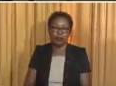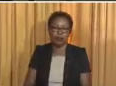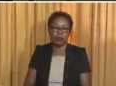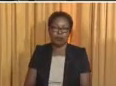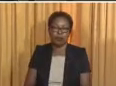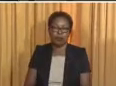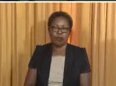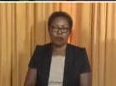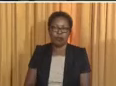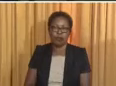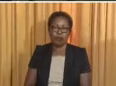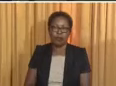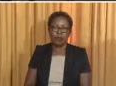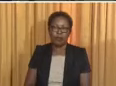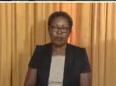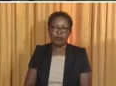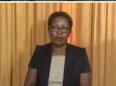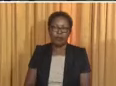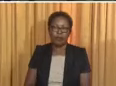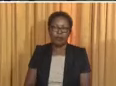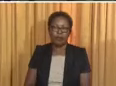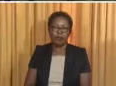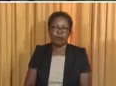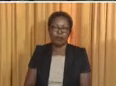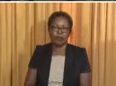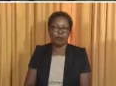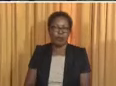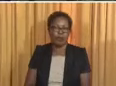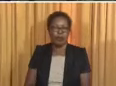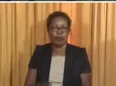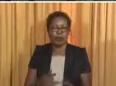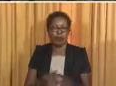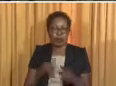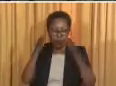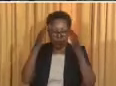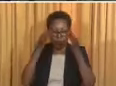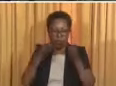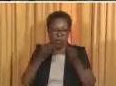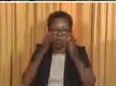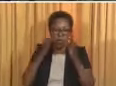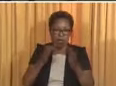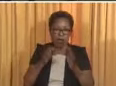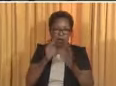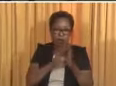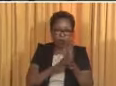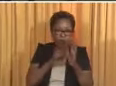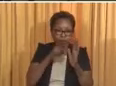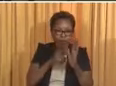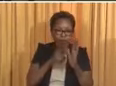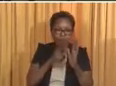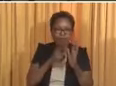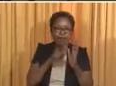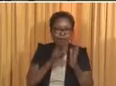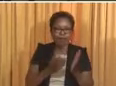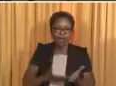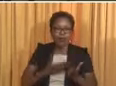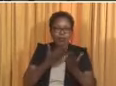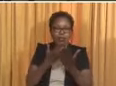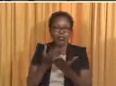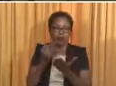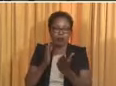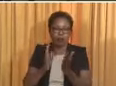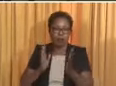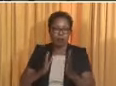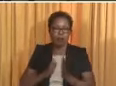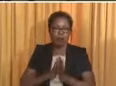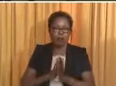And this is what I'll say. To determine whether the Constitutional Amendment Bill 2020 was subjected to public participation within the